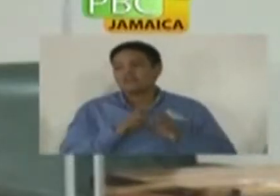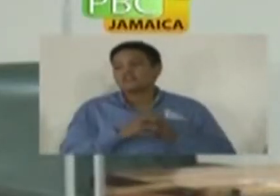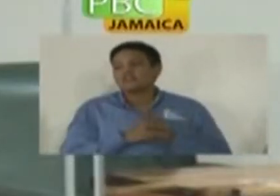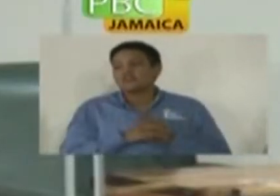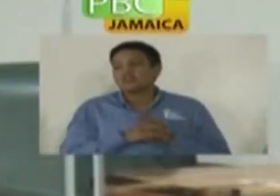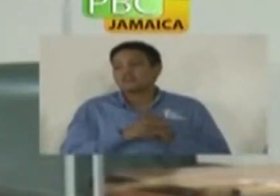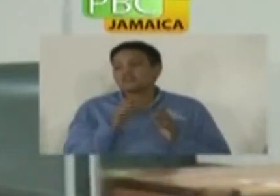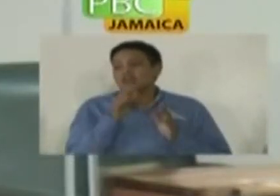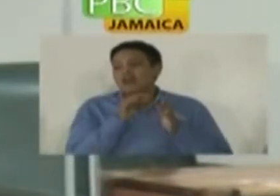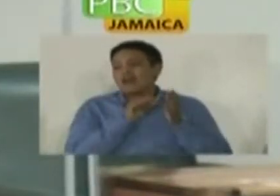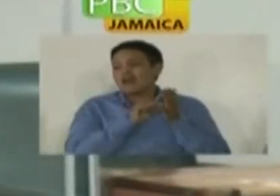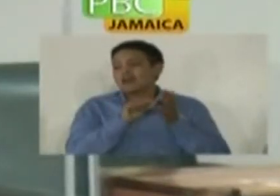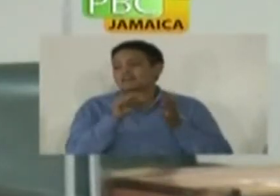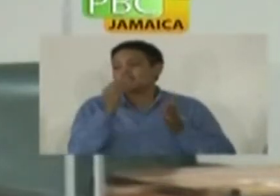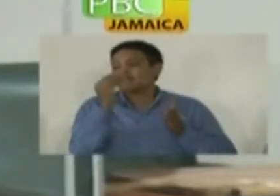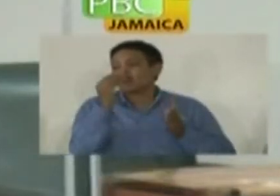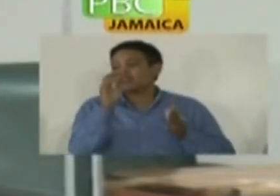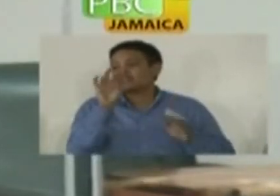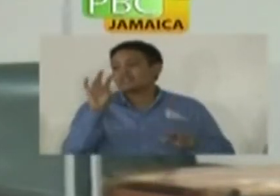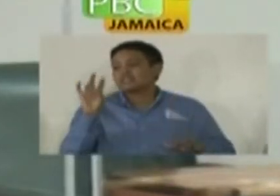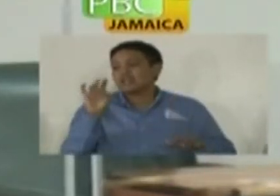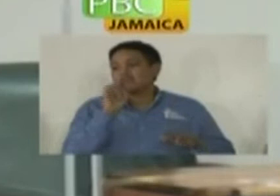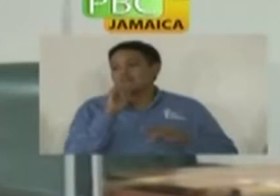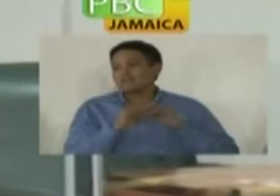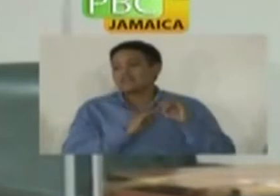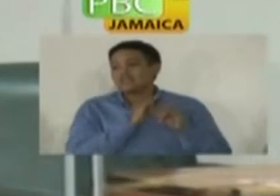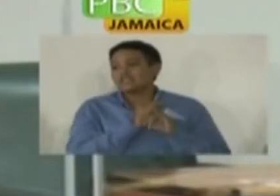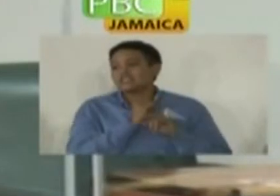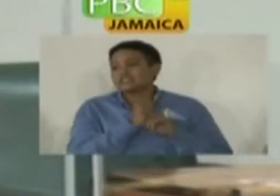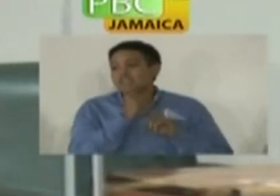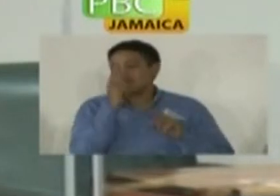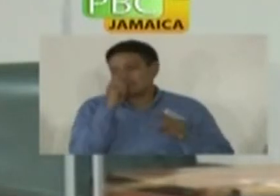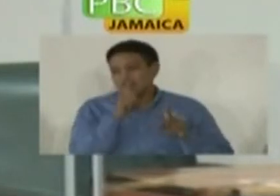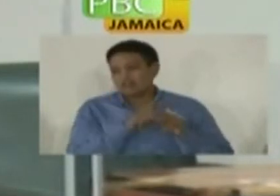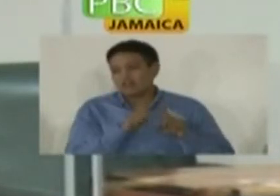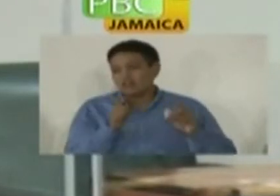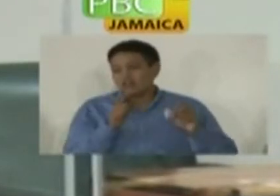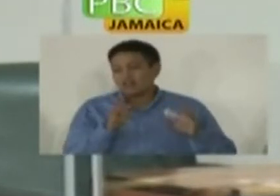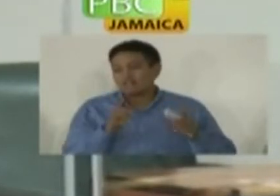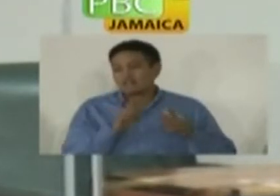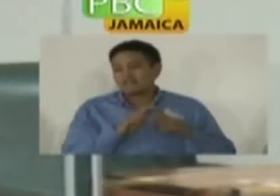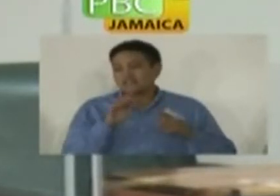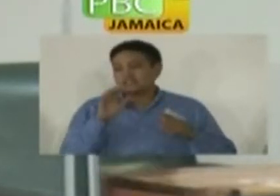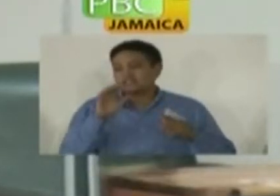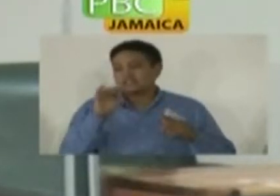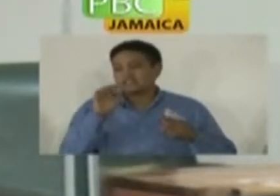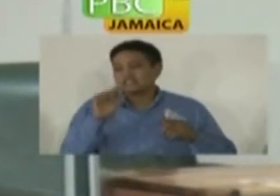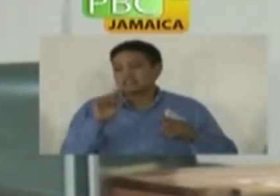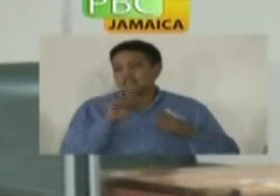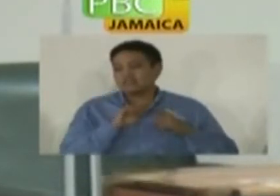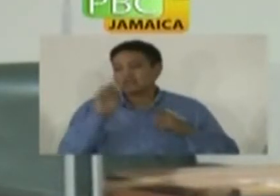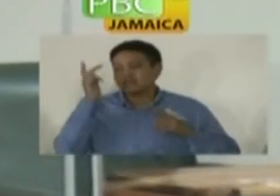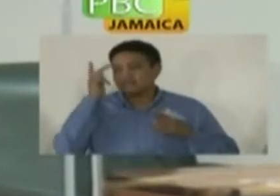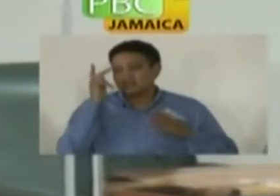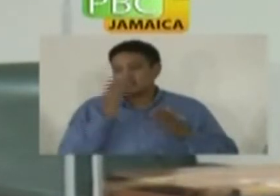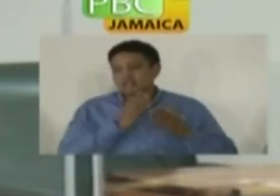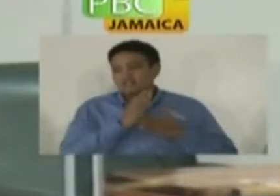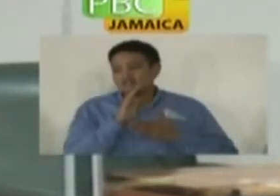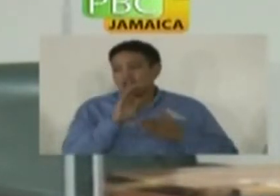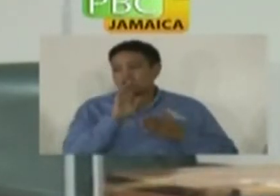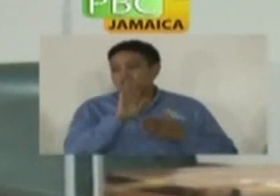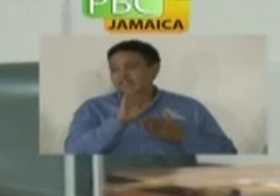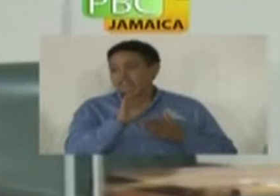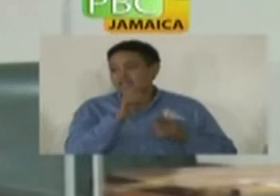Article 14(7) of the International Covenants on Civil and Political Rights, Mr.